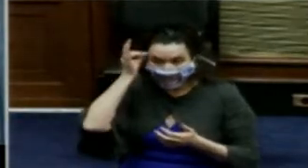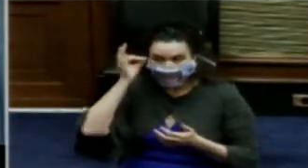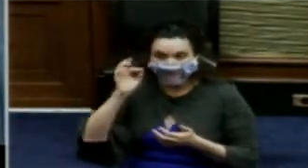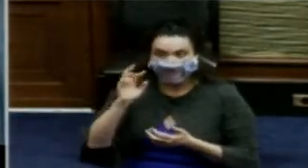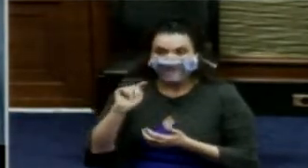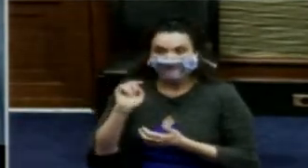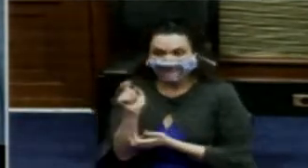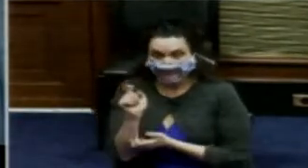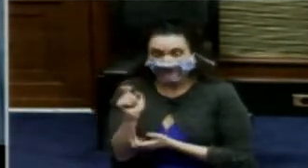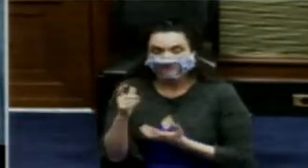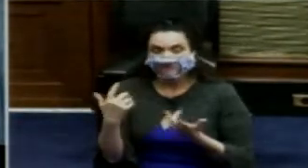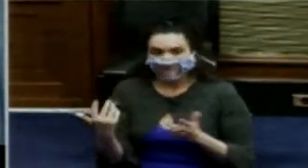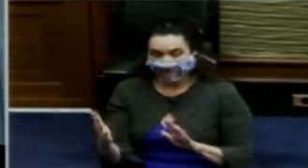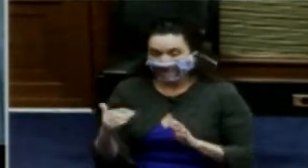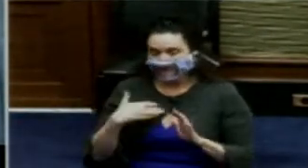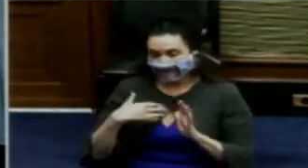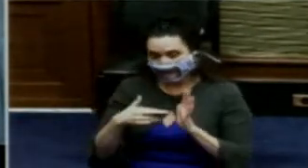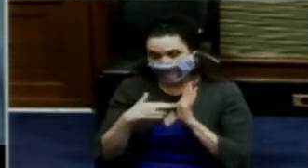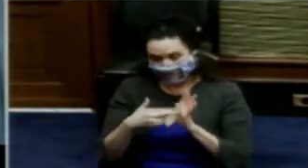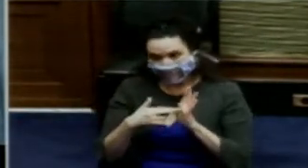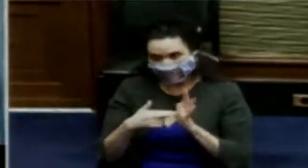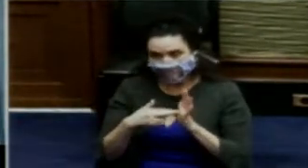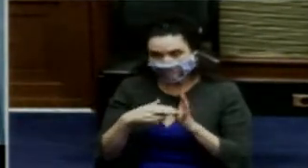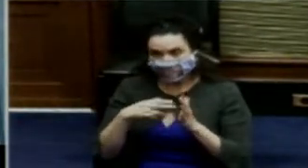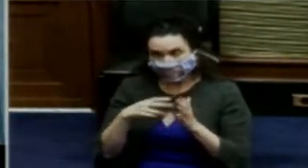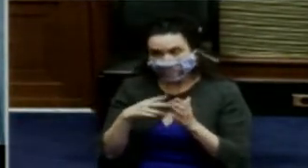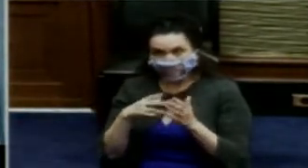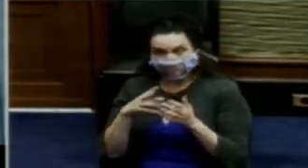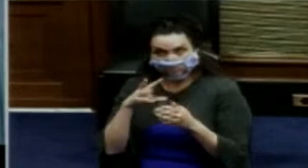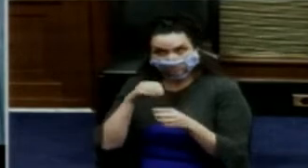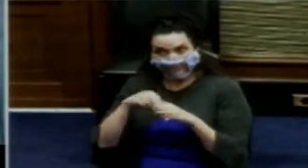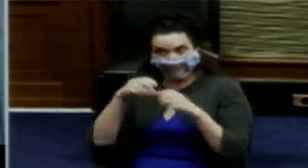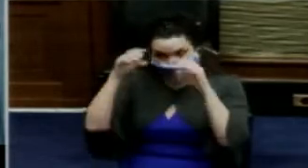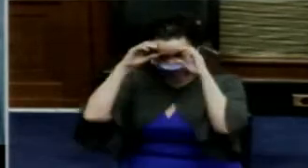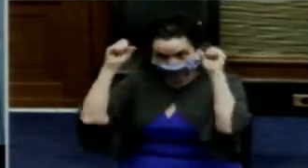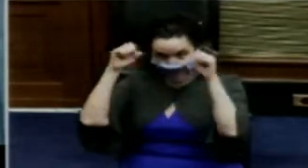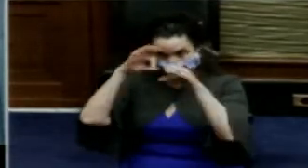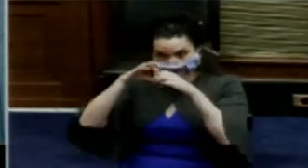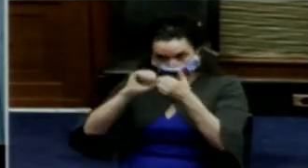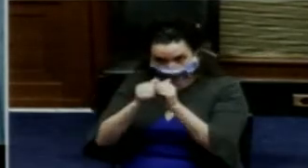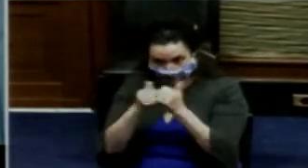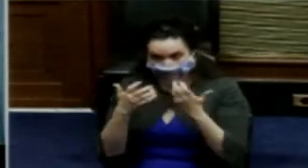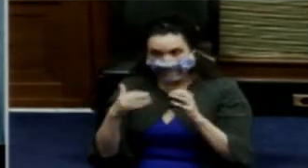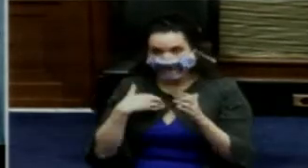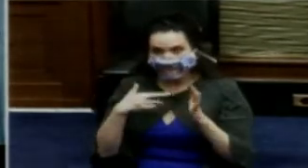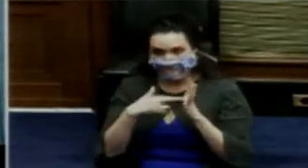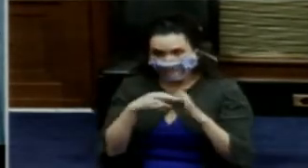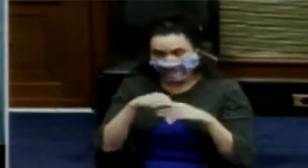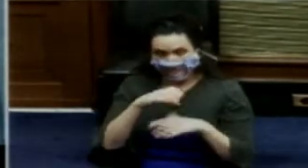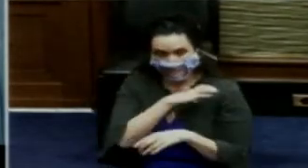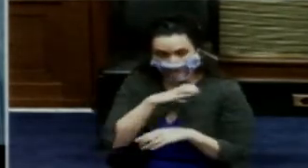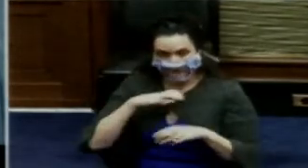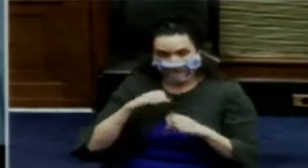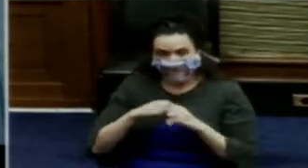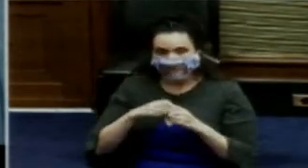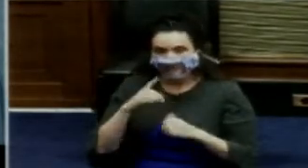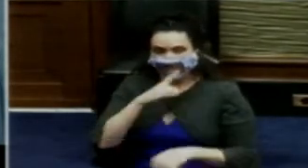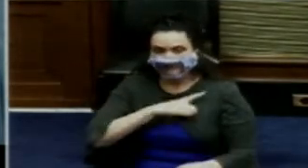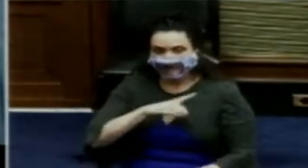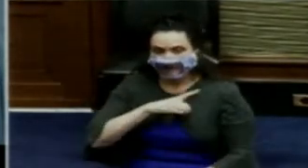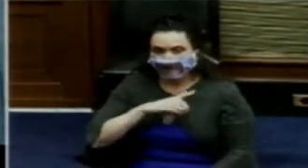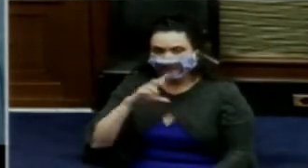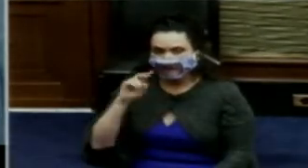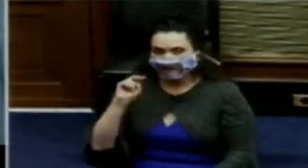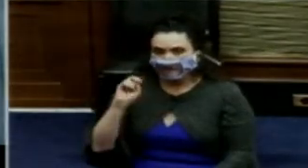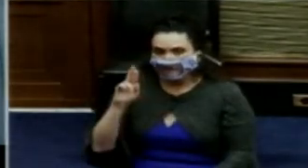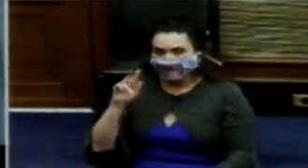comes to presidential elections. And also you have representation in the Congress with Delegate Norton. She obviously,